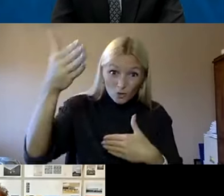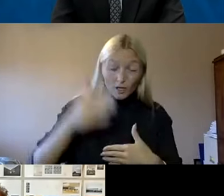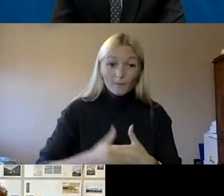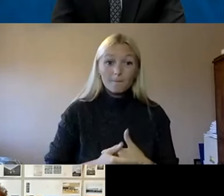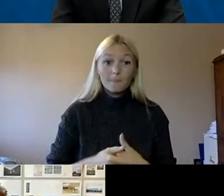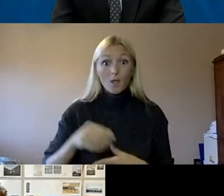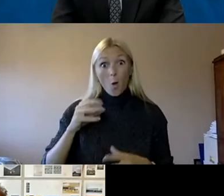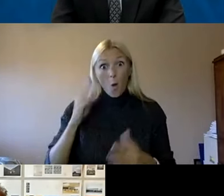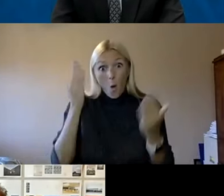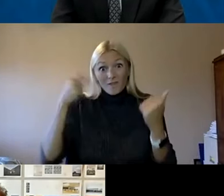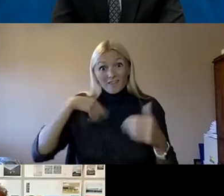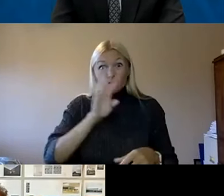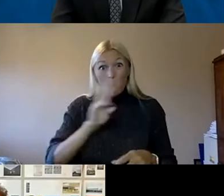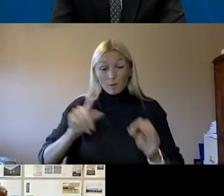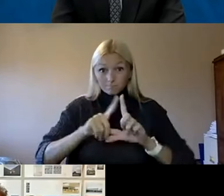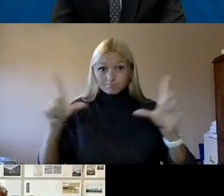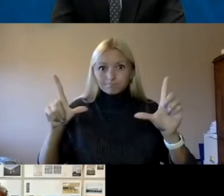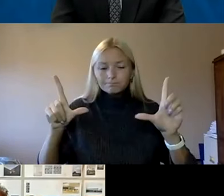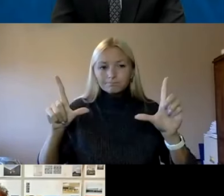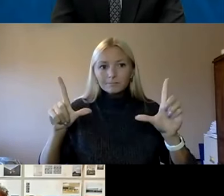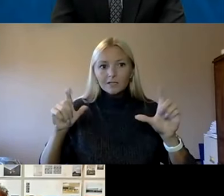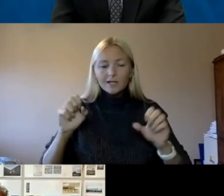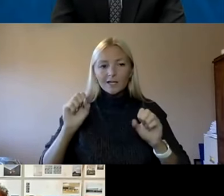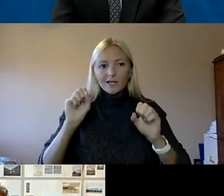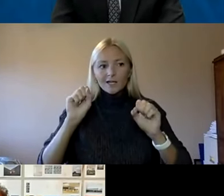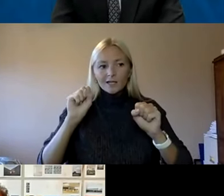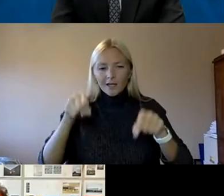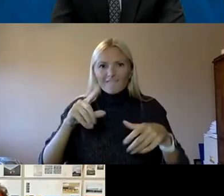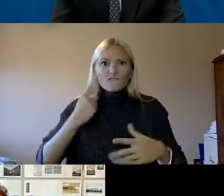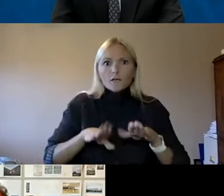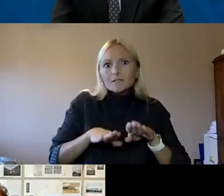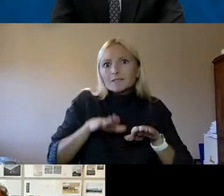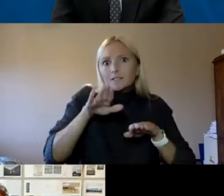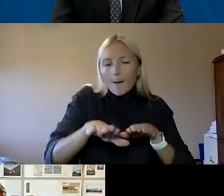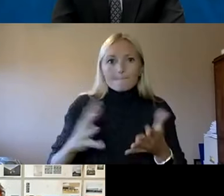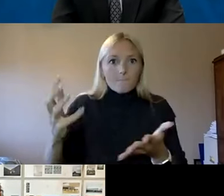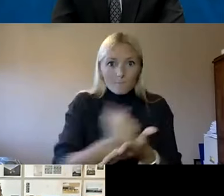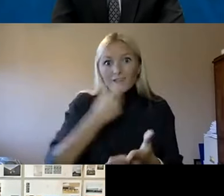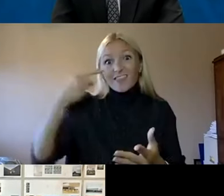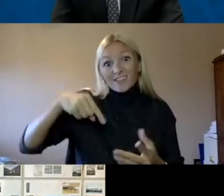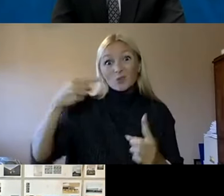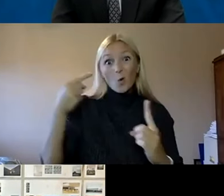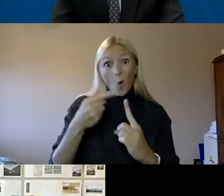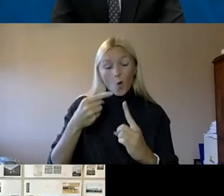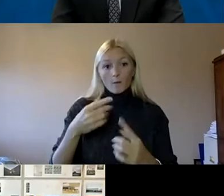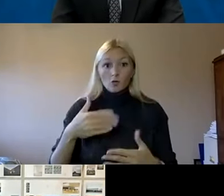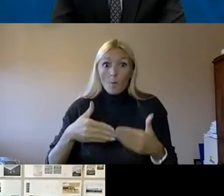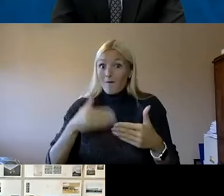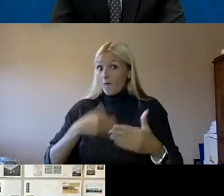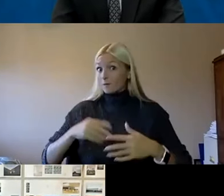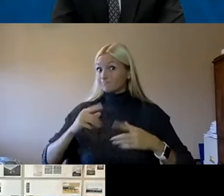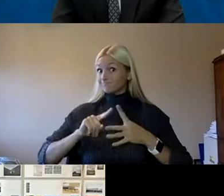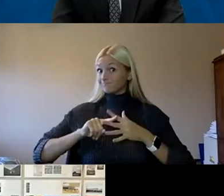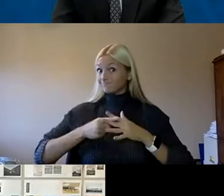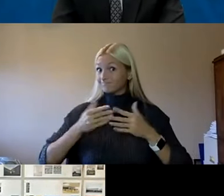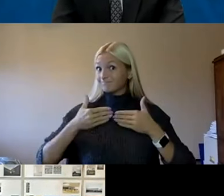this webinar series can really serve as a springboard and a forum to accomplish this goal. But before we begin the